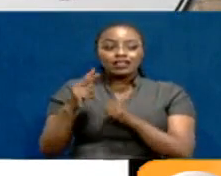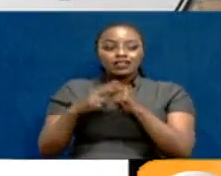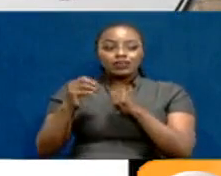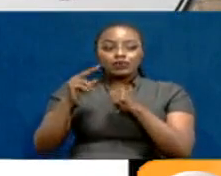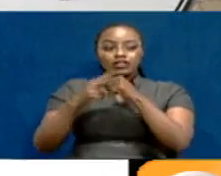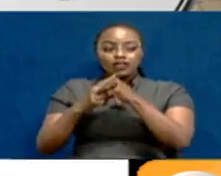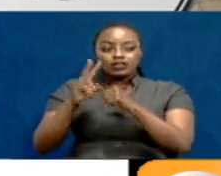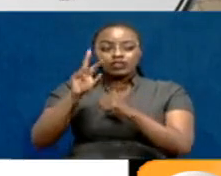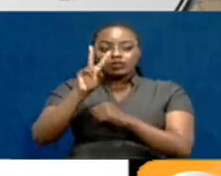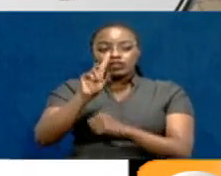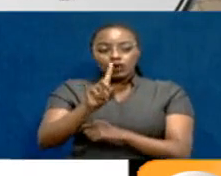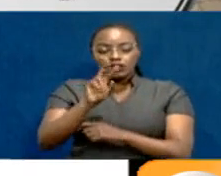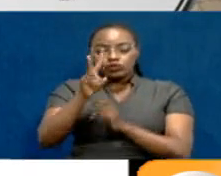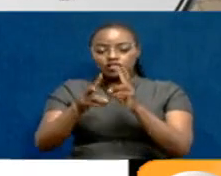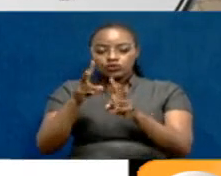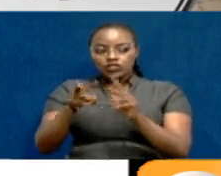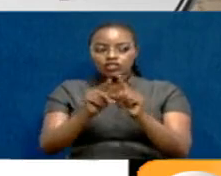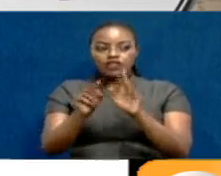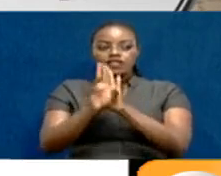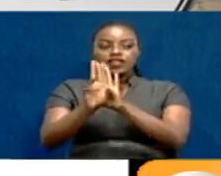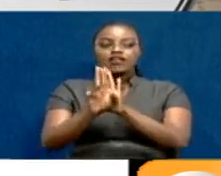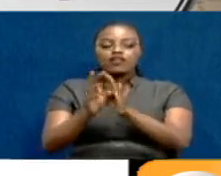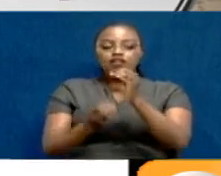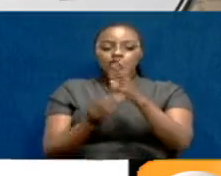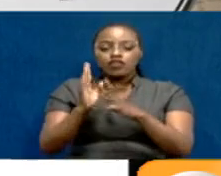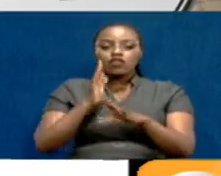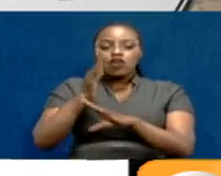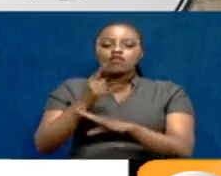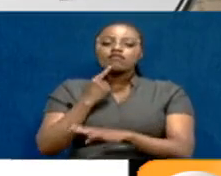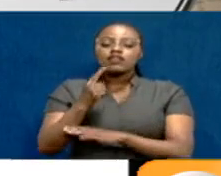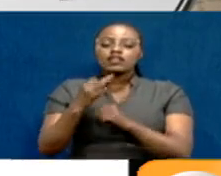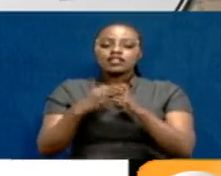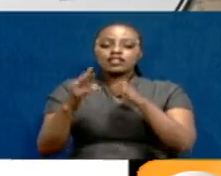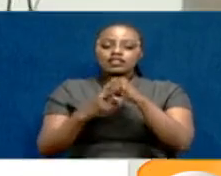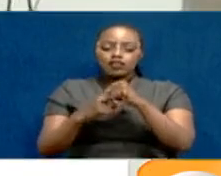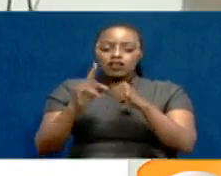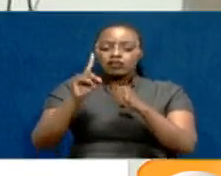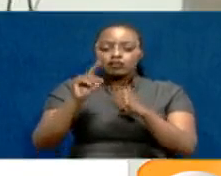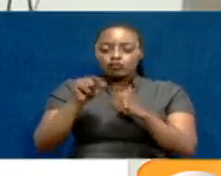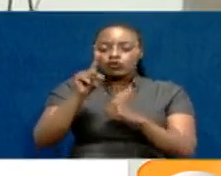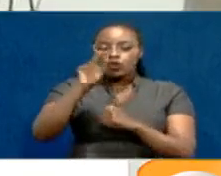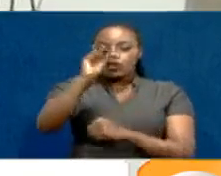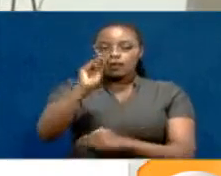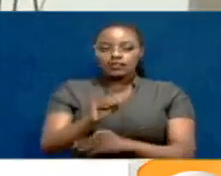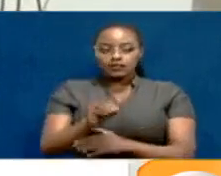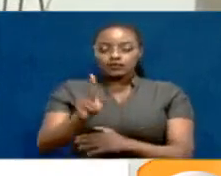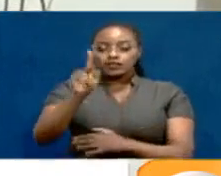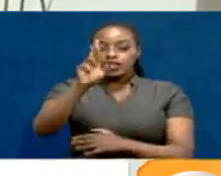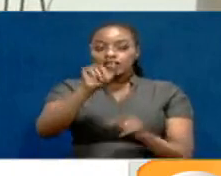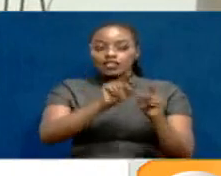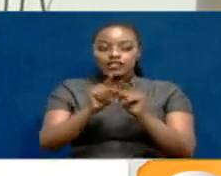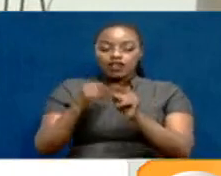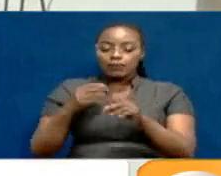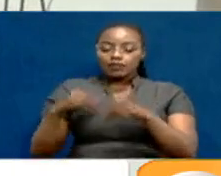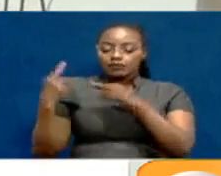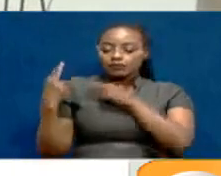in 2021-2022, representing a growth of 187.1%. KRA is also mandated